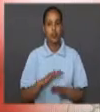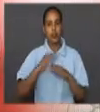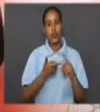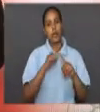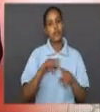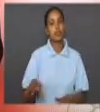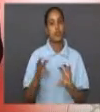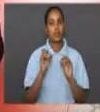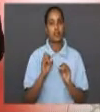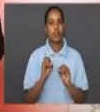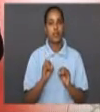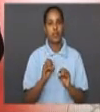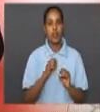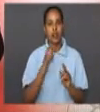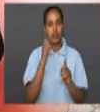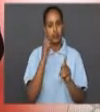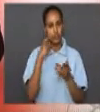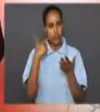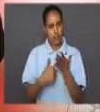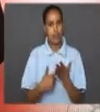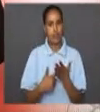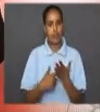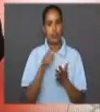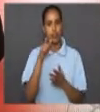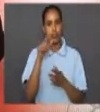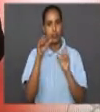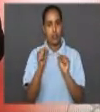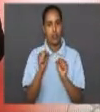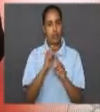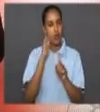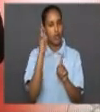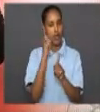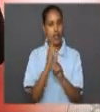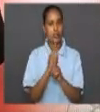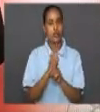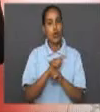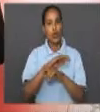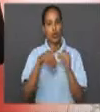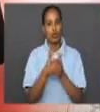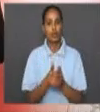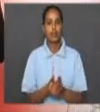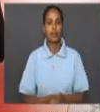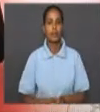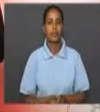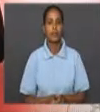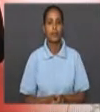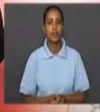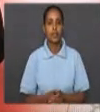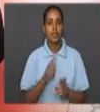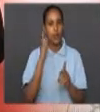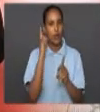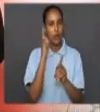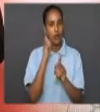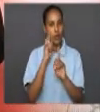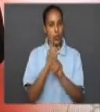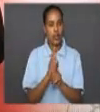Welcome back, students. I am confident that you came to the correct conclusion. The